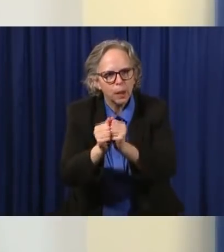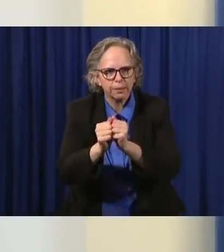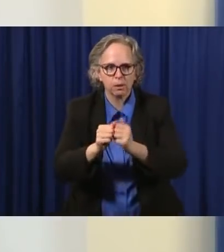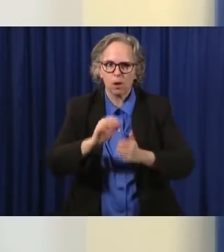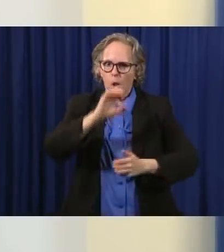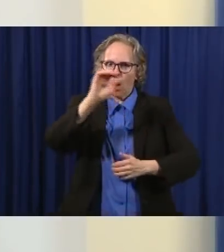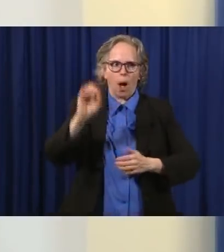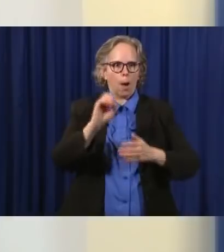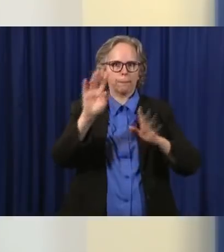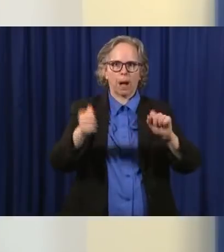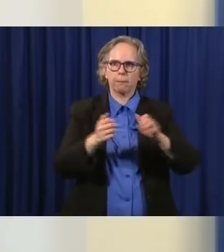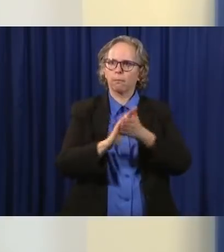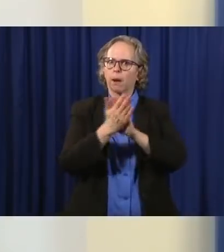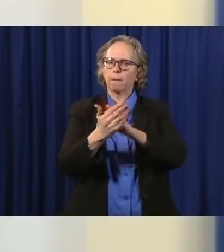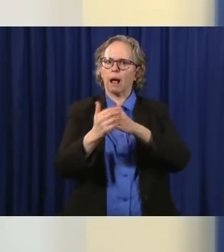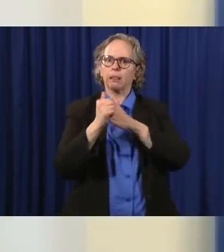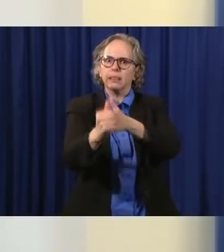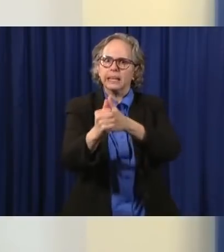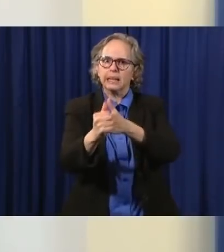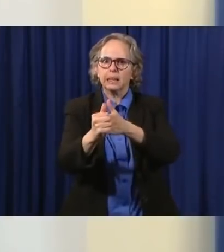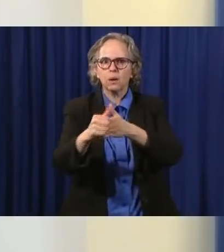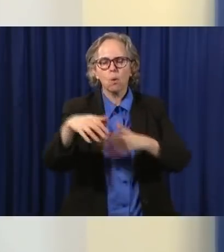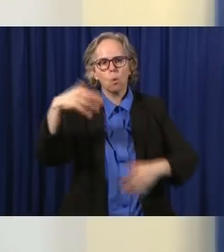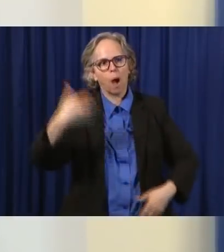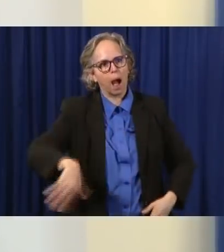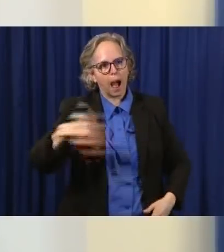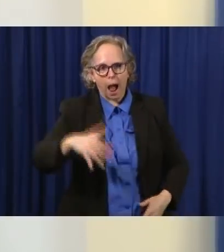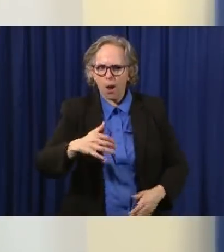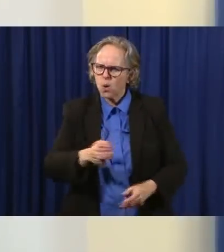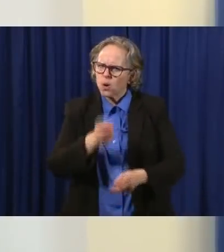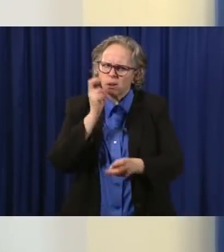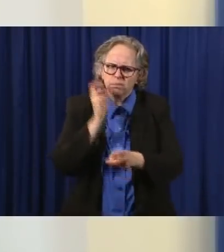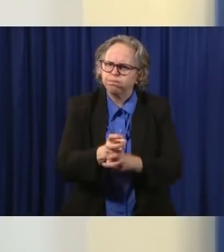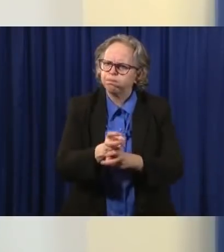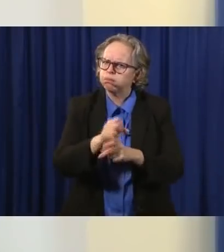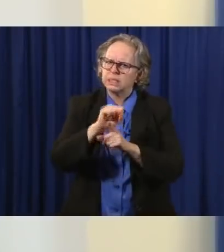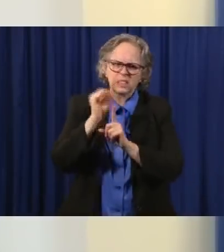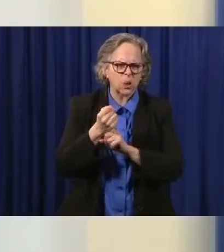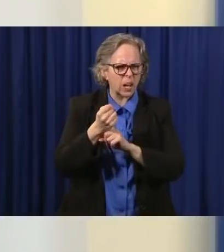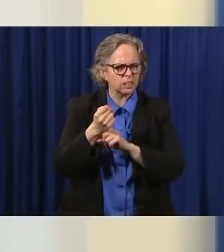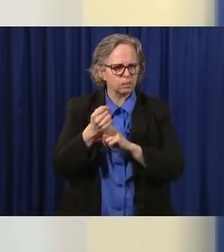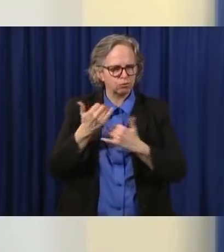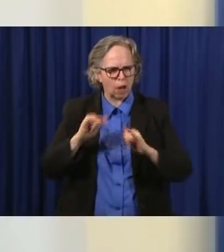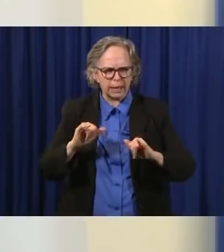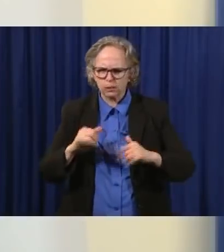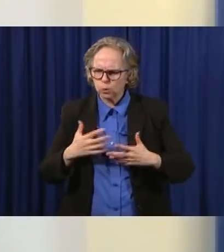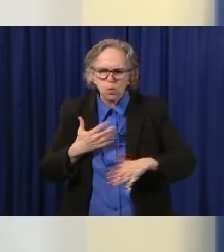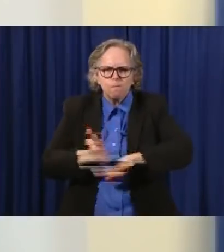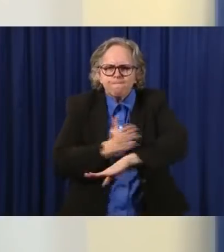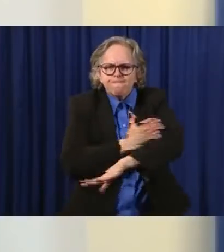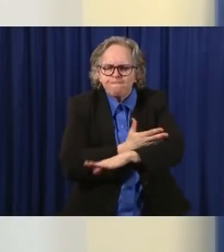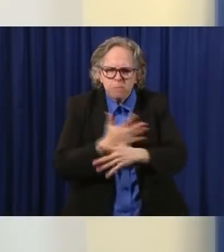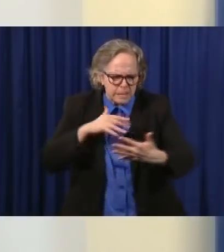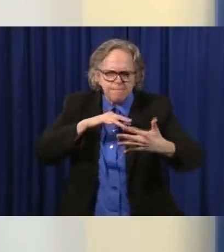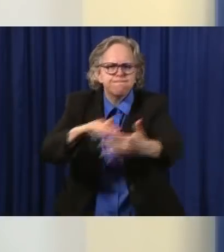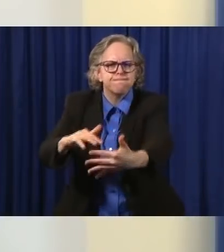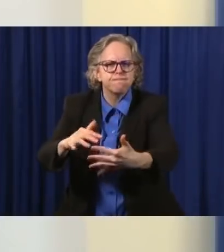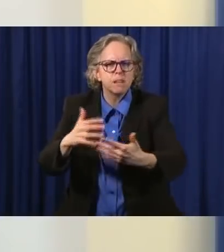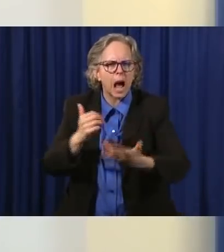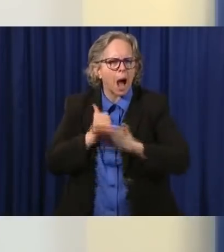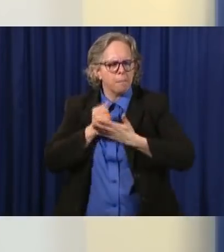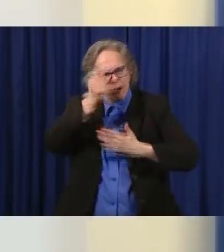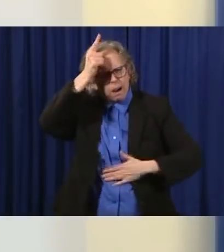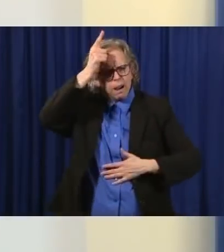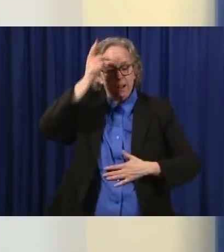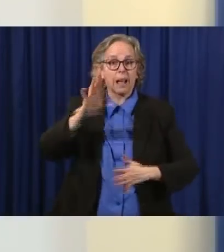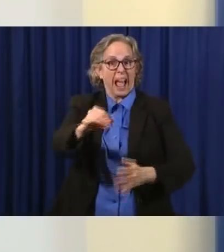way that we're taking a really difficult situation and trying to make it better. And one last thing, I really want to talk about the workers. Not